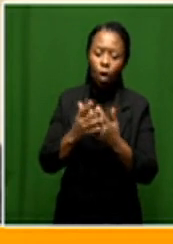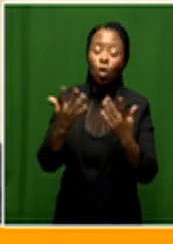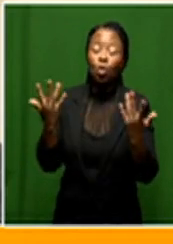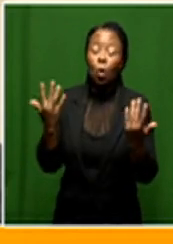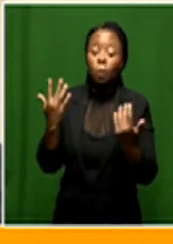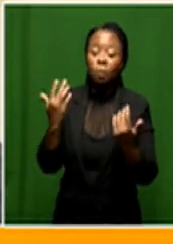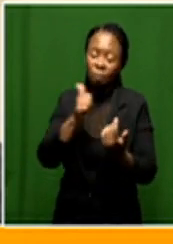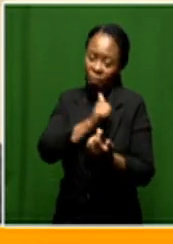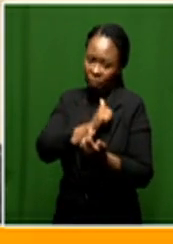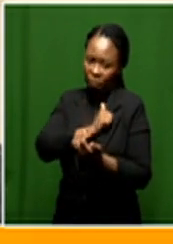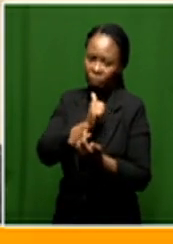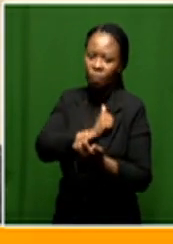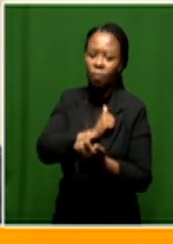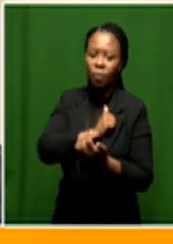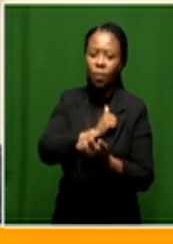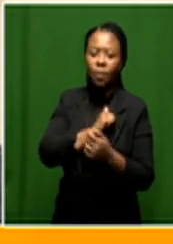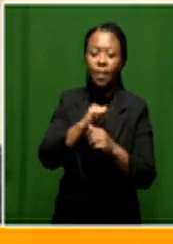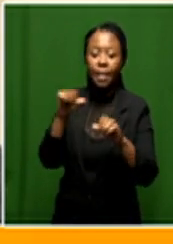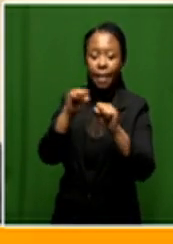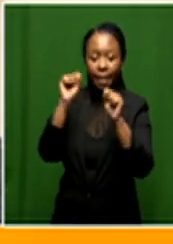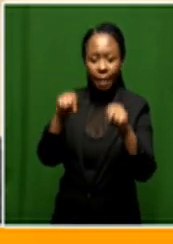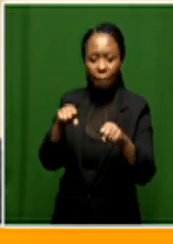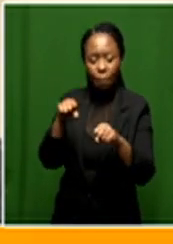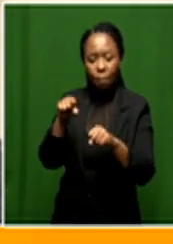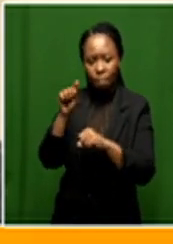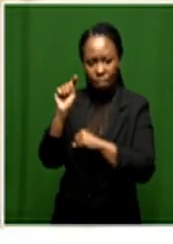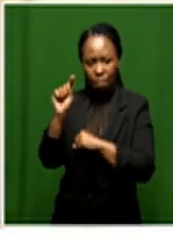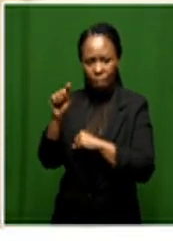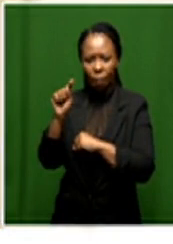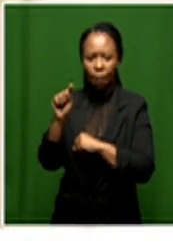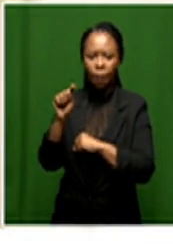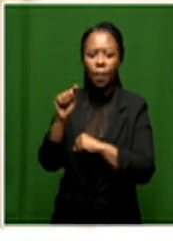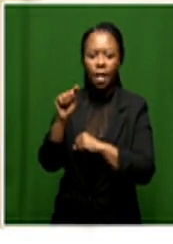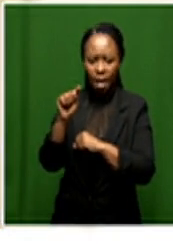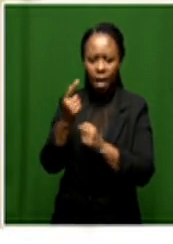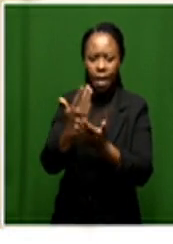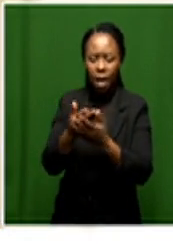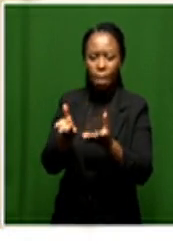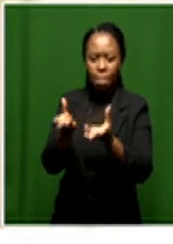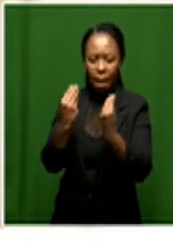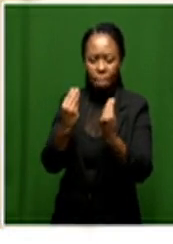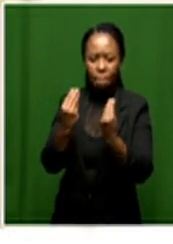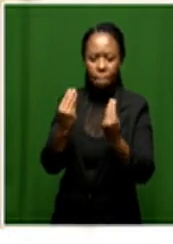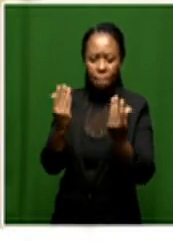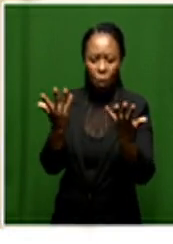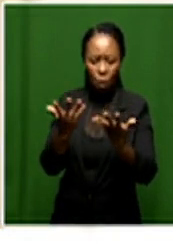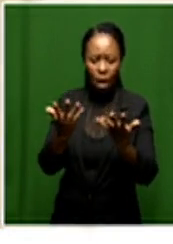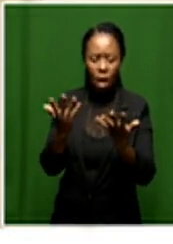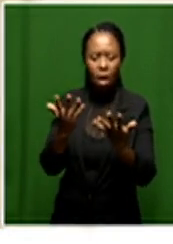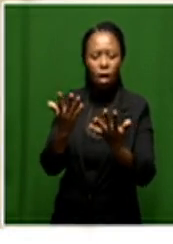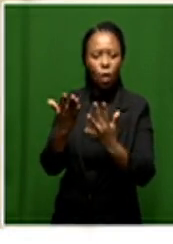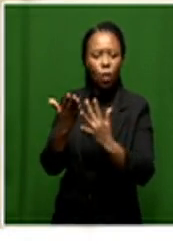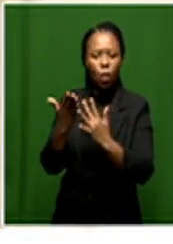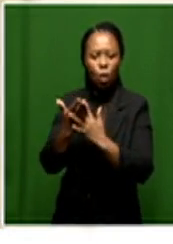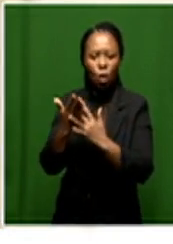Fortunately, our meat inspection system is robust. It would be picked up at the abattoir